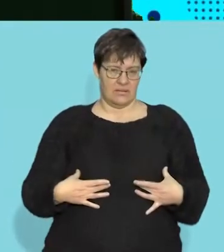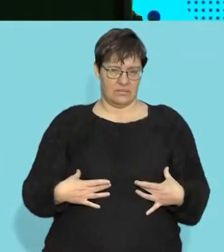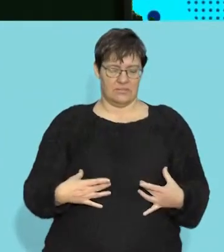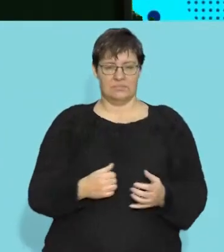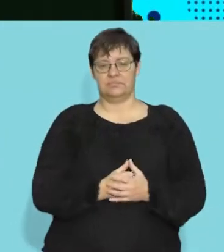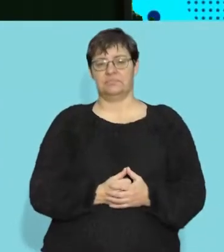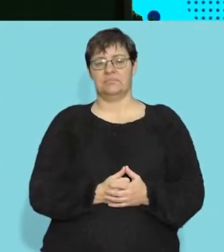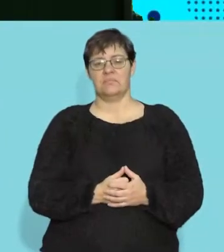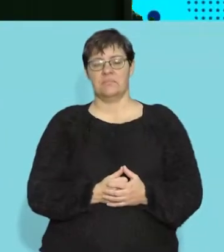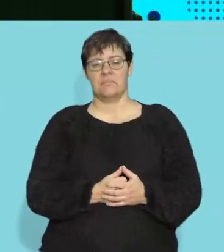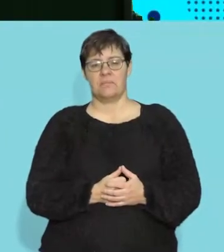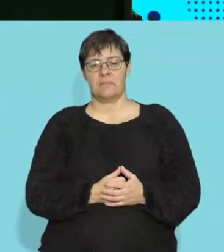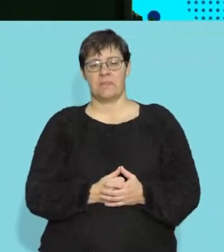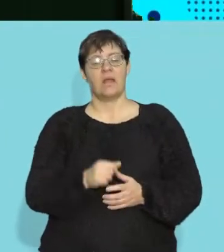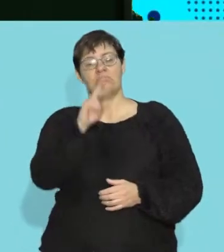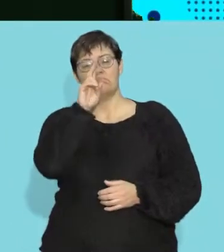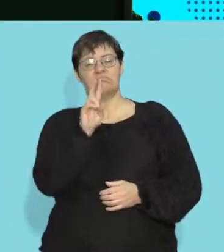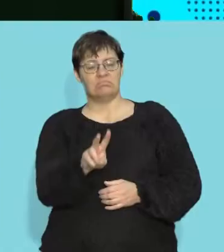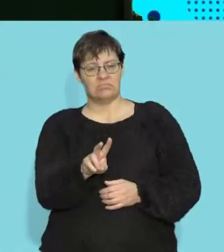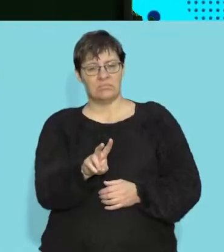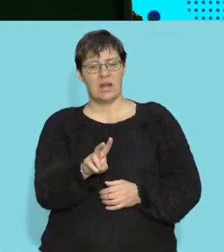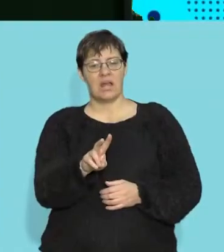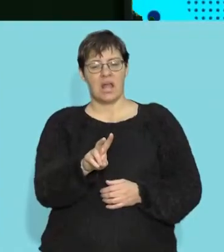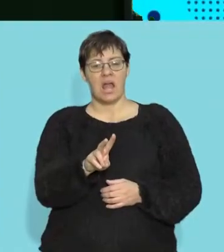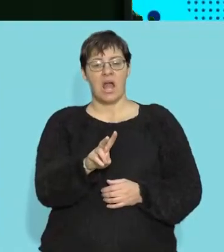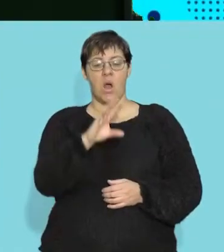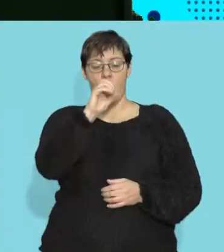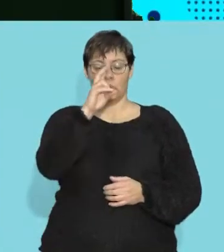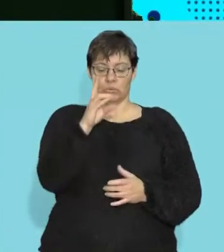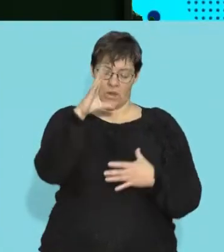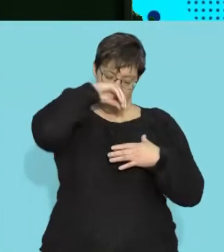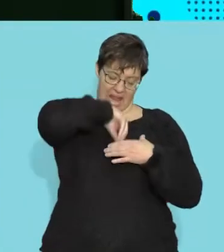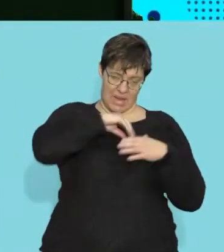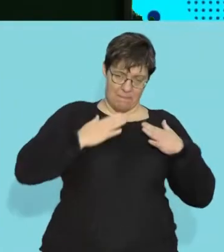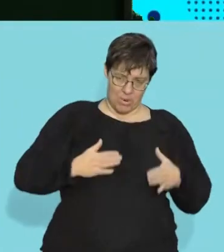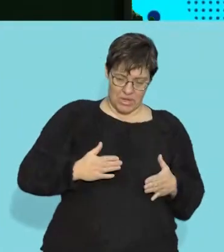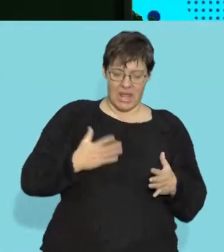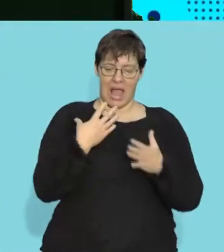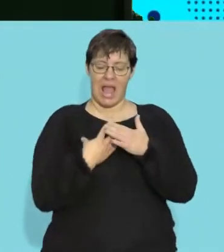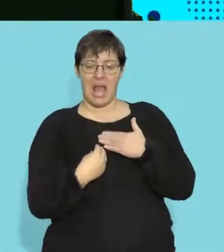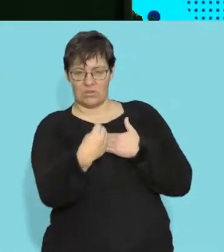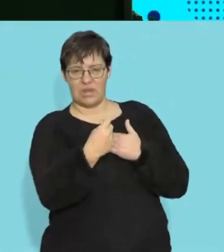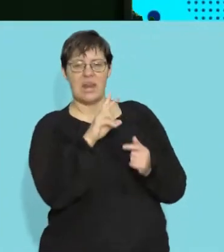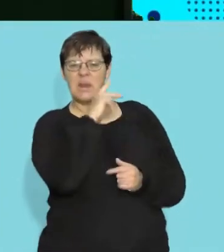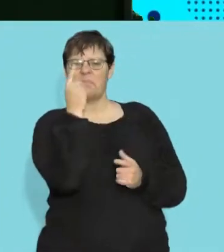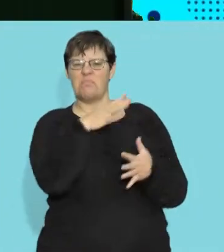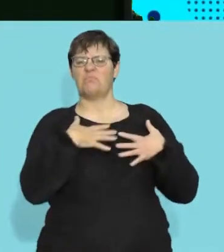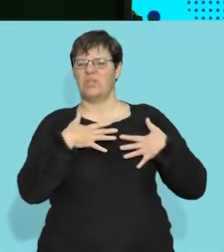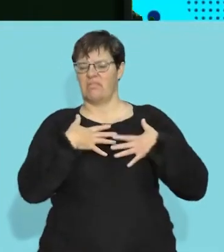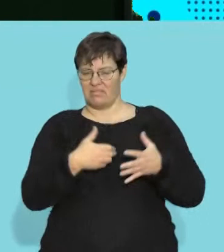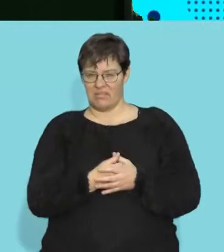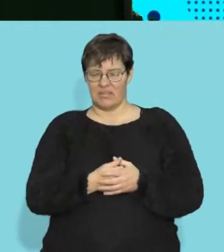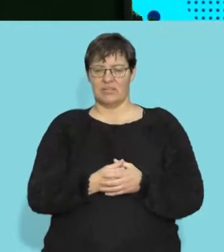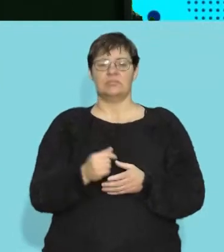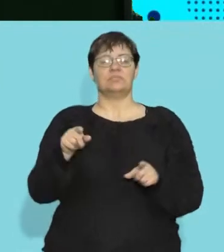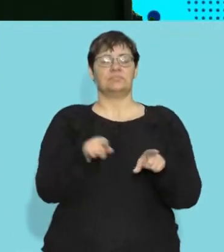looked at how we get air into and out of the body, right, called breathing. And then we also looked how oxygen and